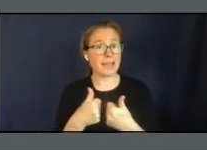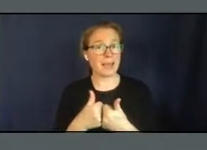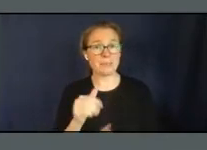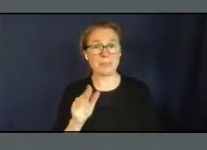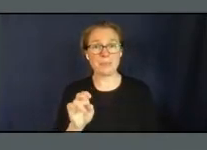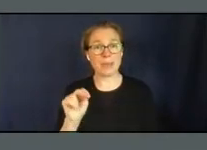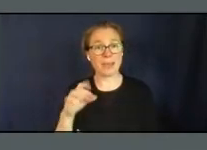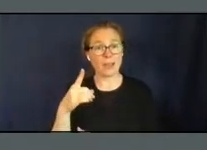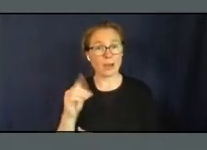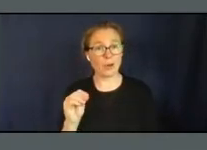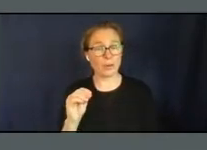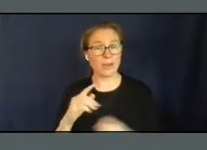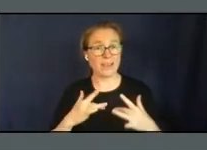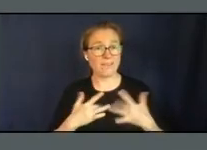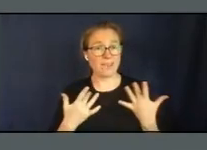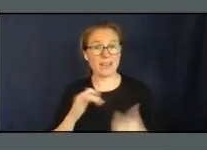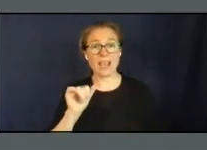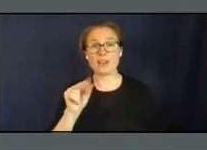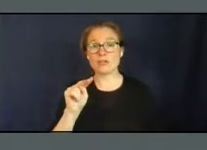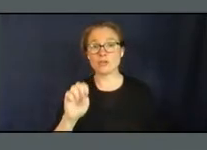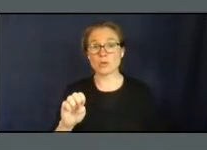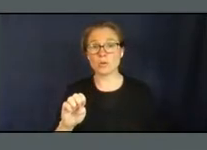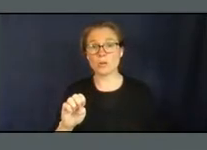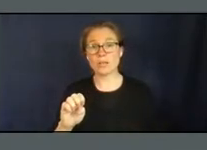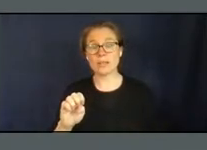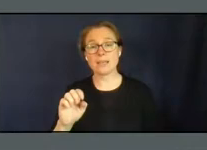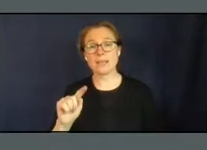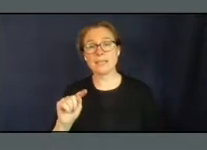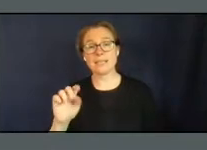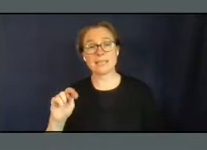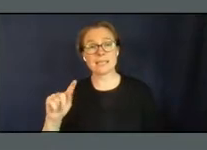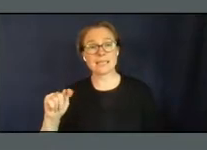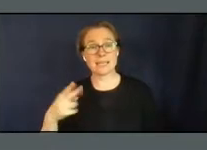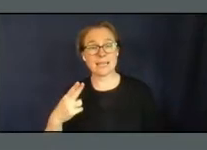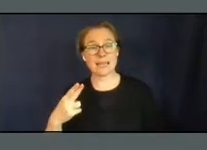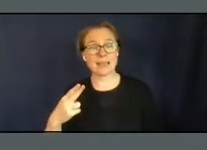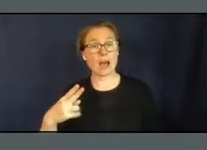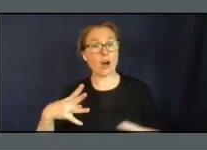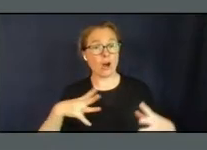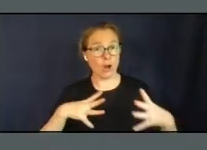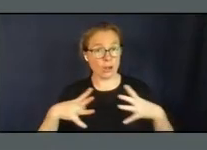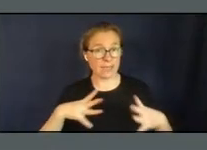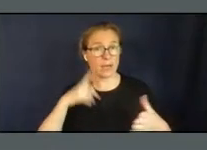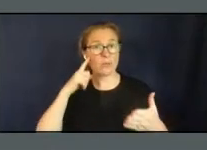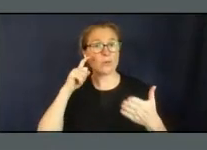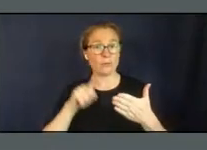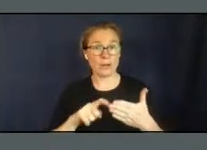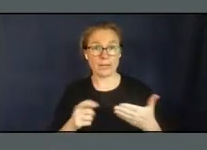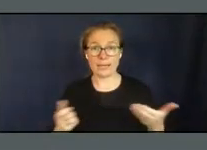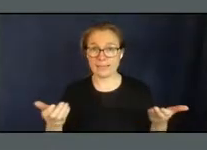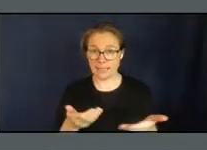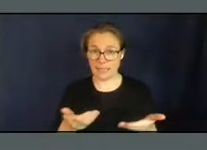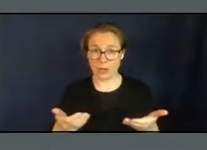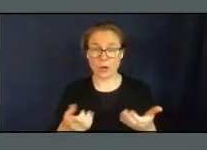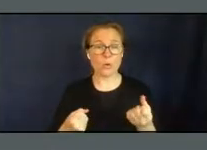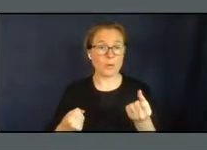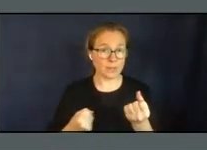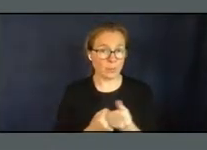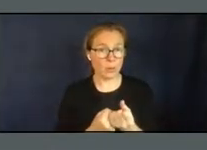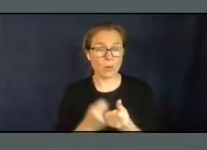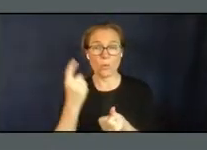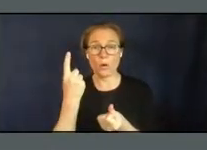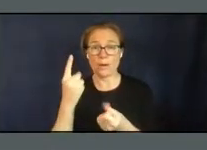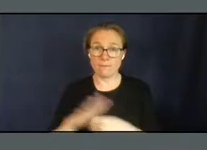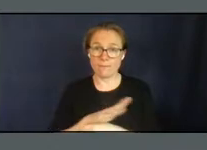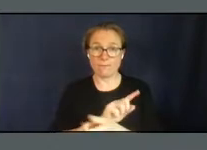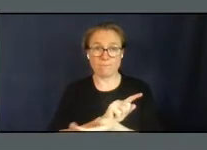as Juneteenth commemoration. This is a recognized university holiday, and we supported a week-long